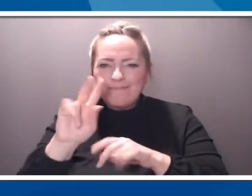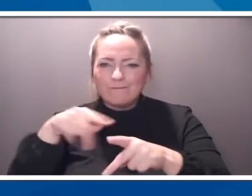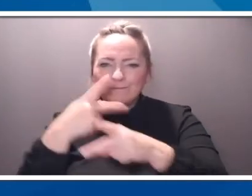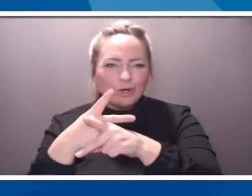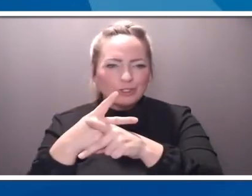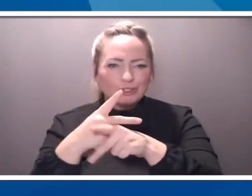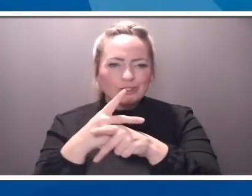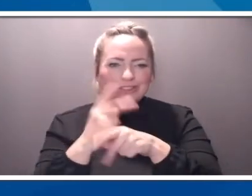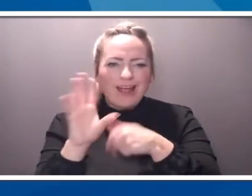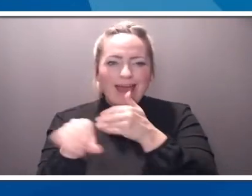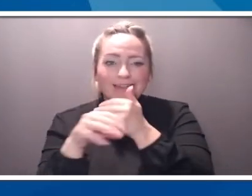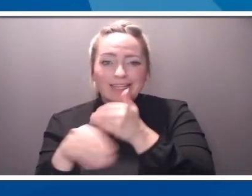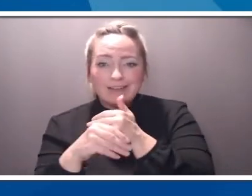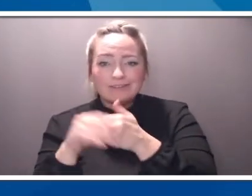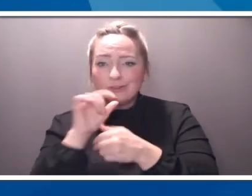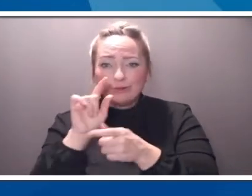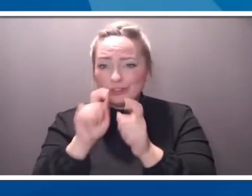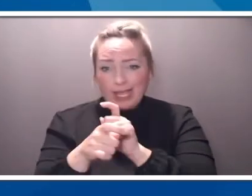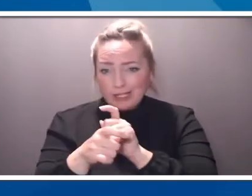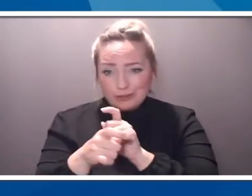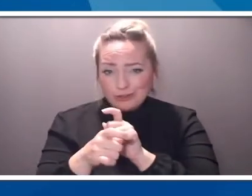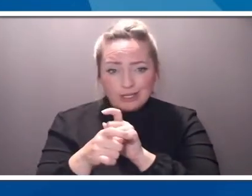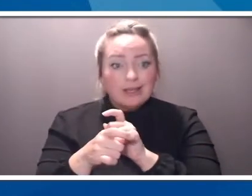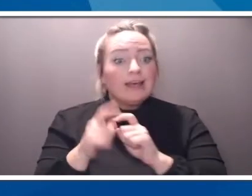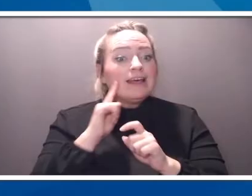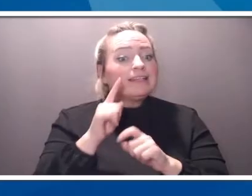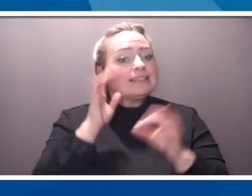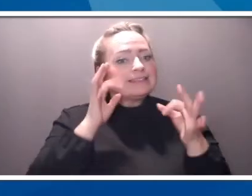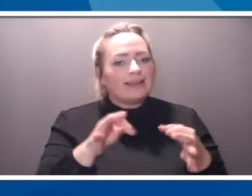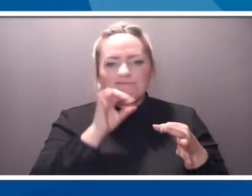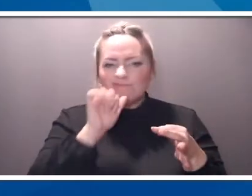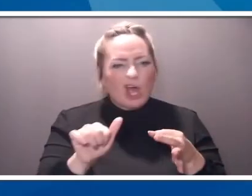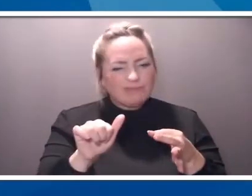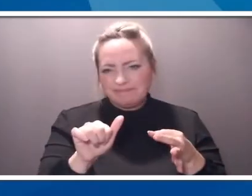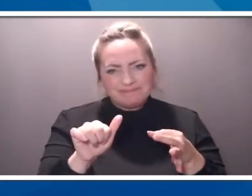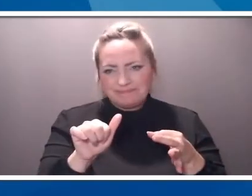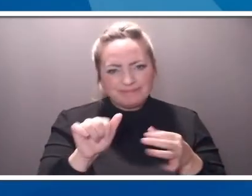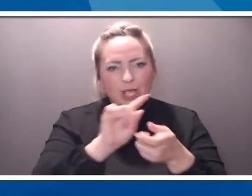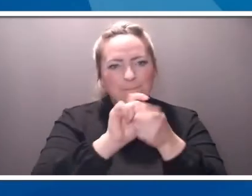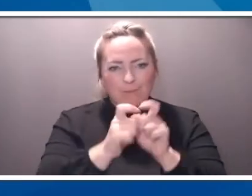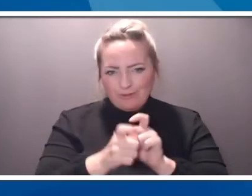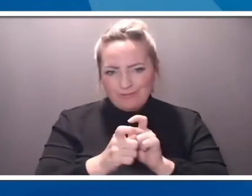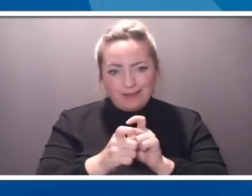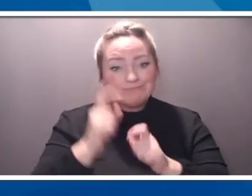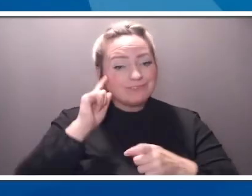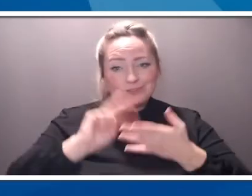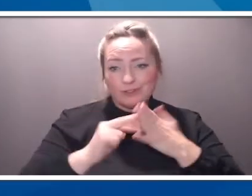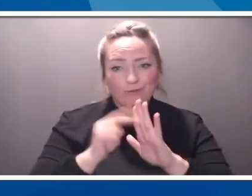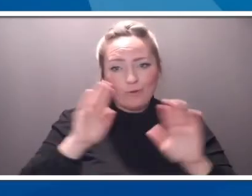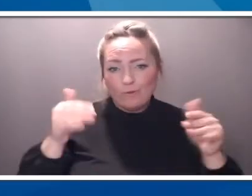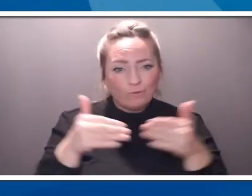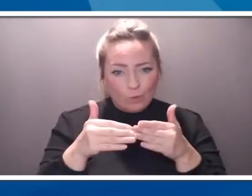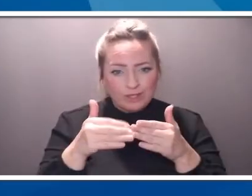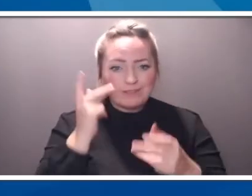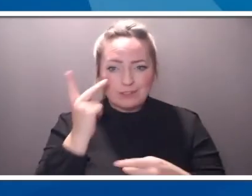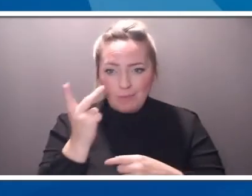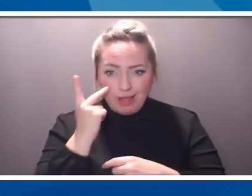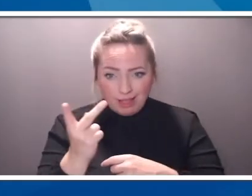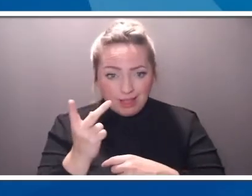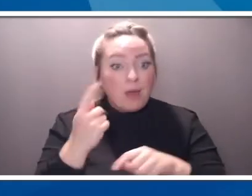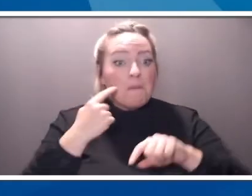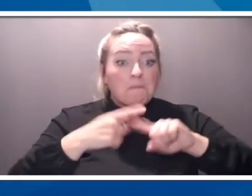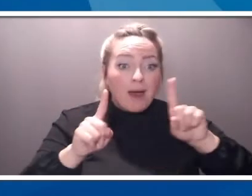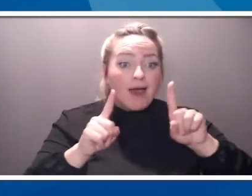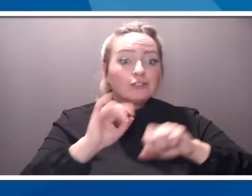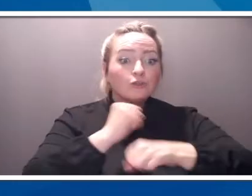the later WCAG versions are kind of additive and they don't change things, it was decided not to modify the